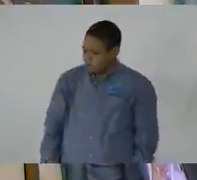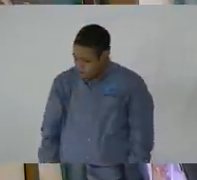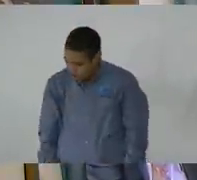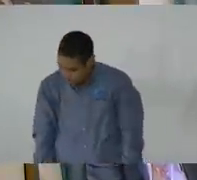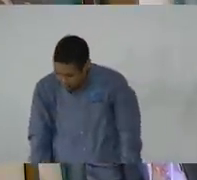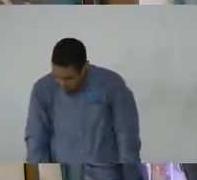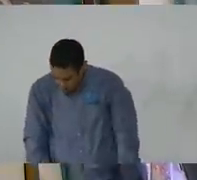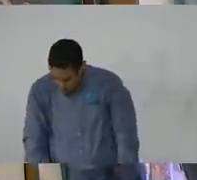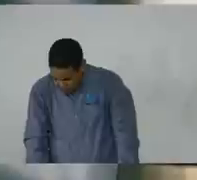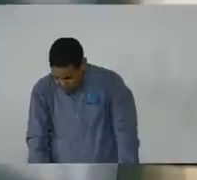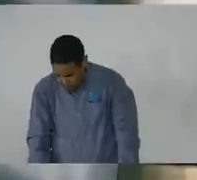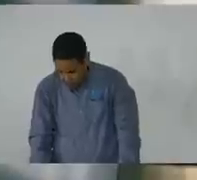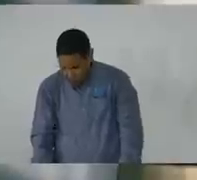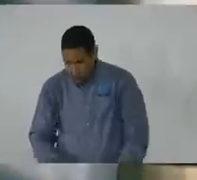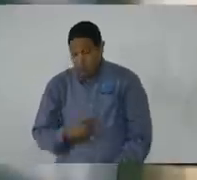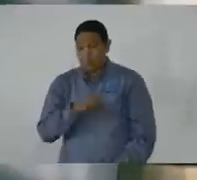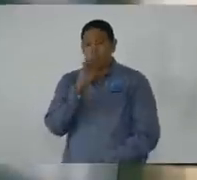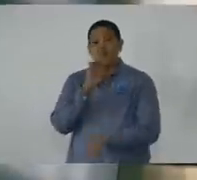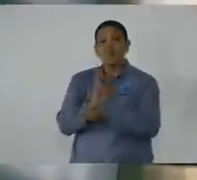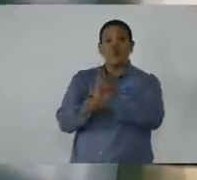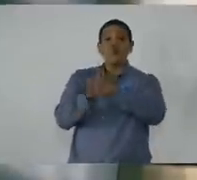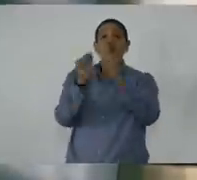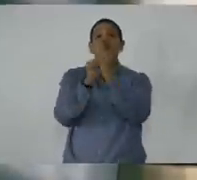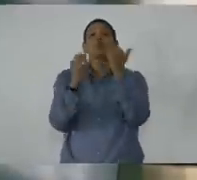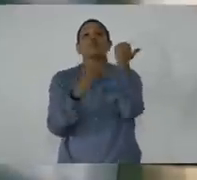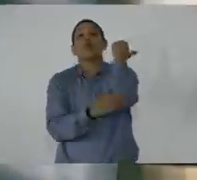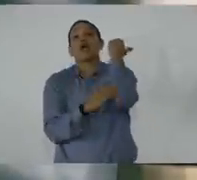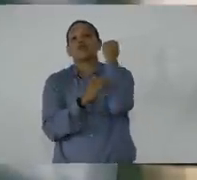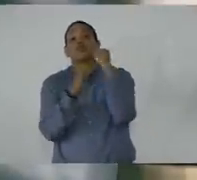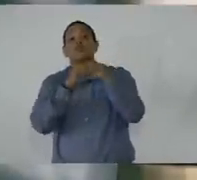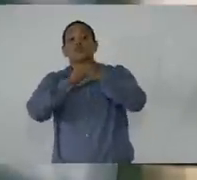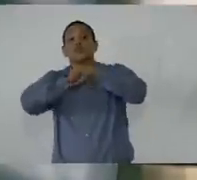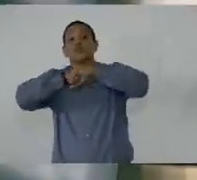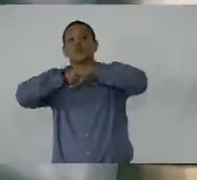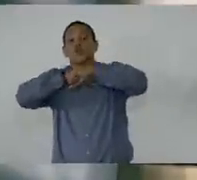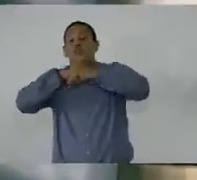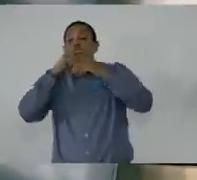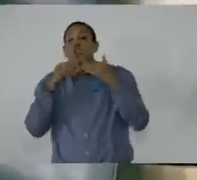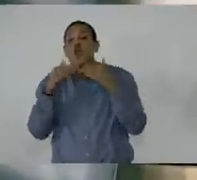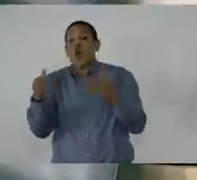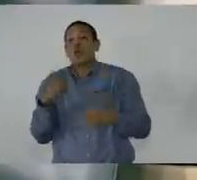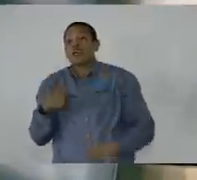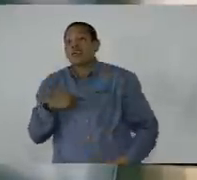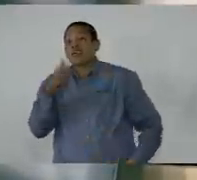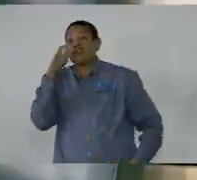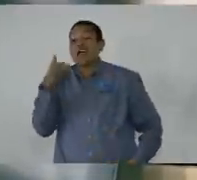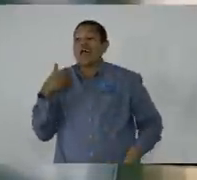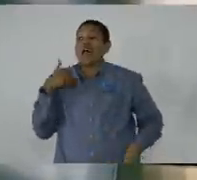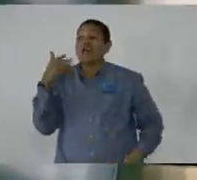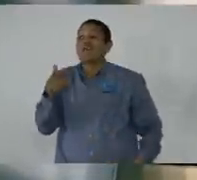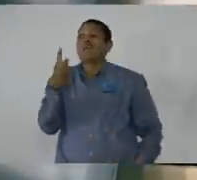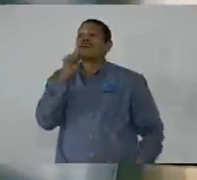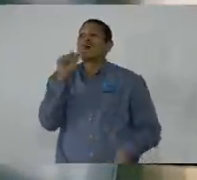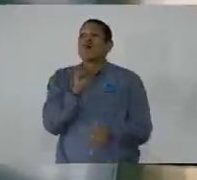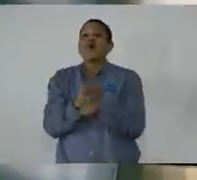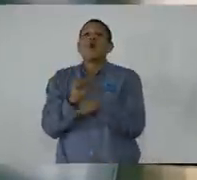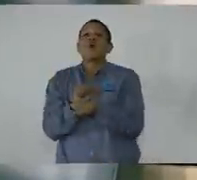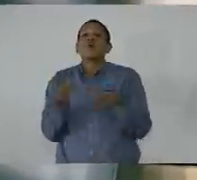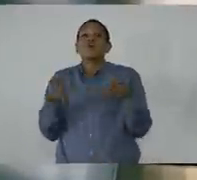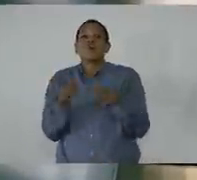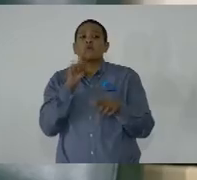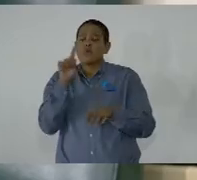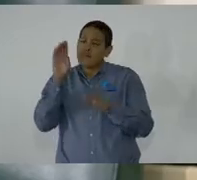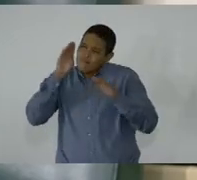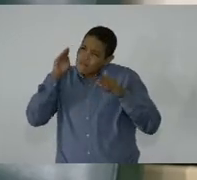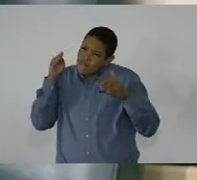We'll be working with national security, launching, as we have recently, a working group to